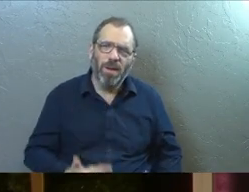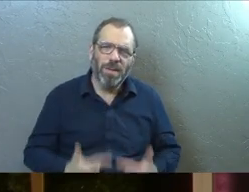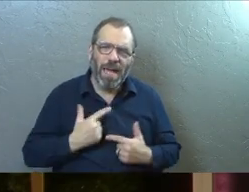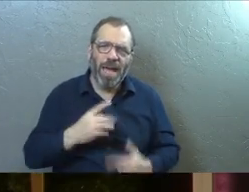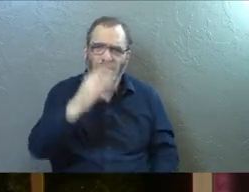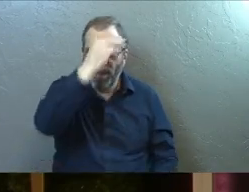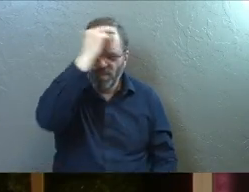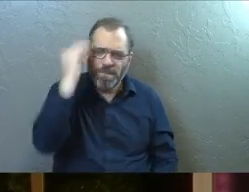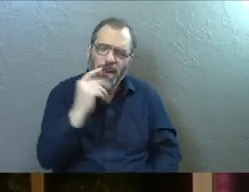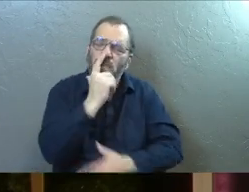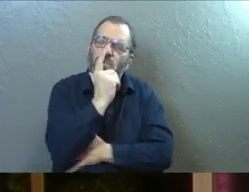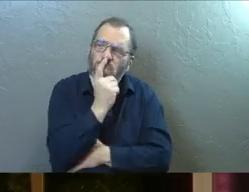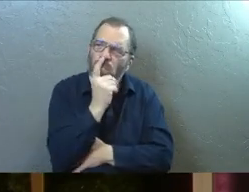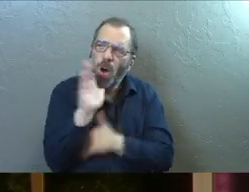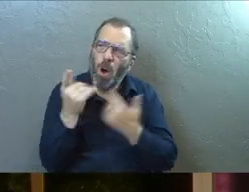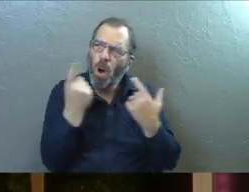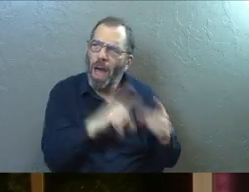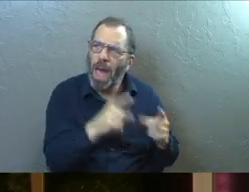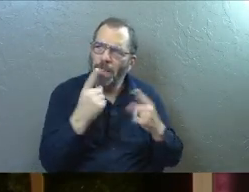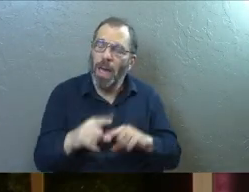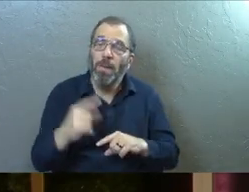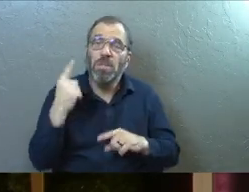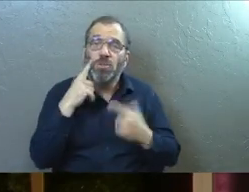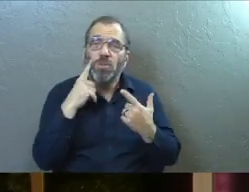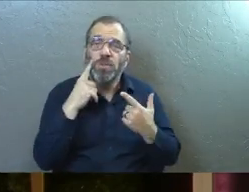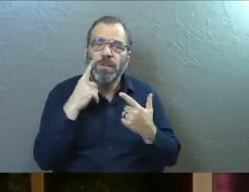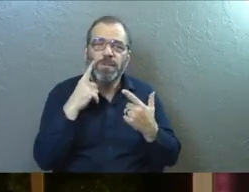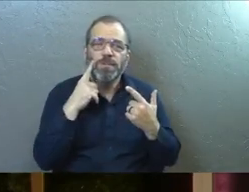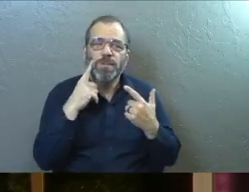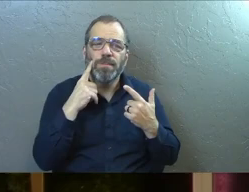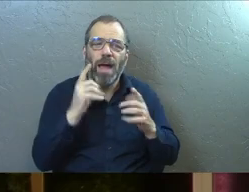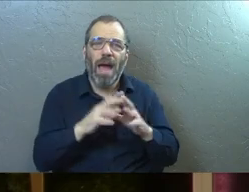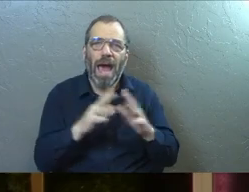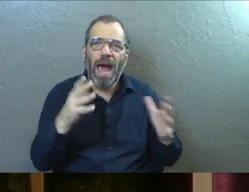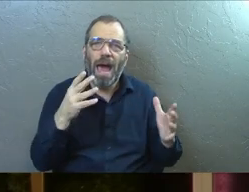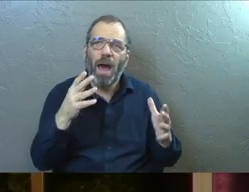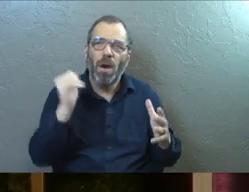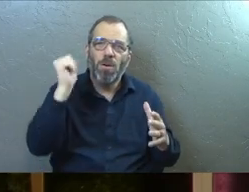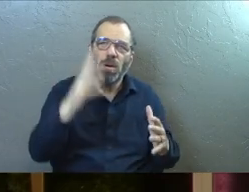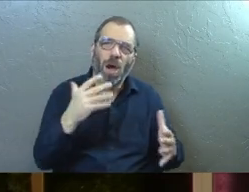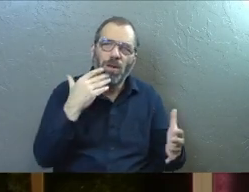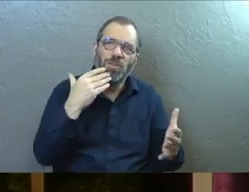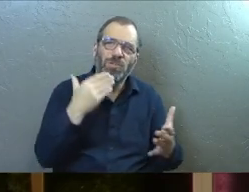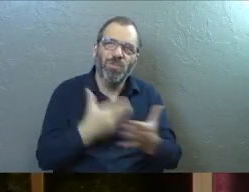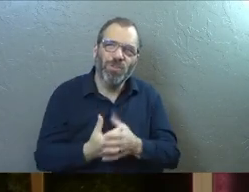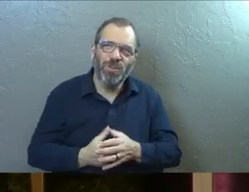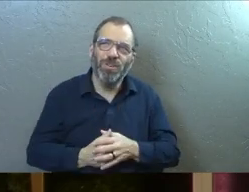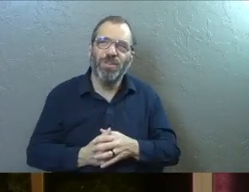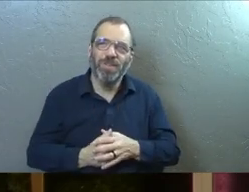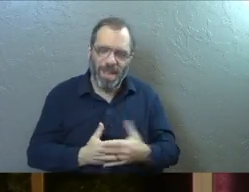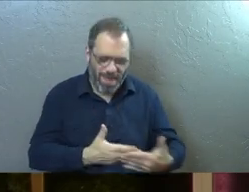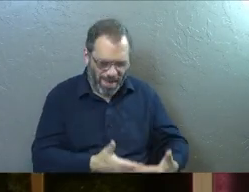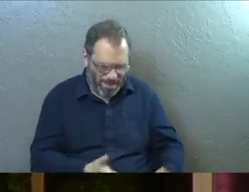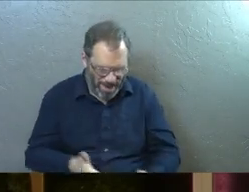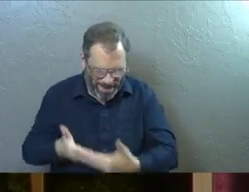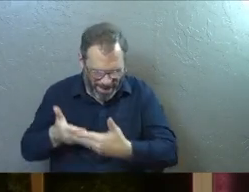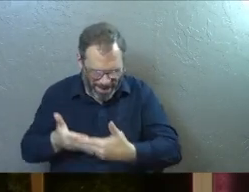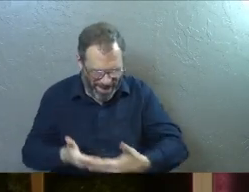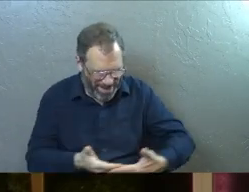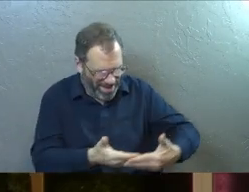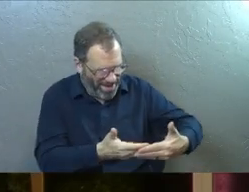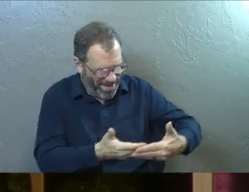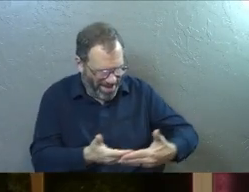sitting there in this moment. All this stuff is going on, but what she's doing is she's like, how good is God? She's sitting there holding that baby, and